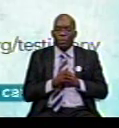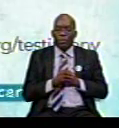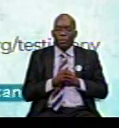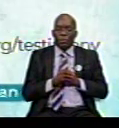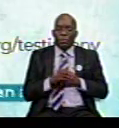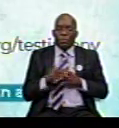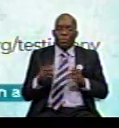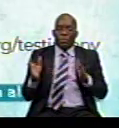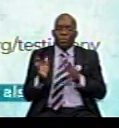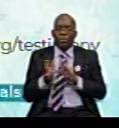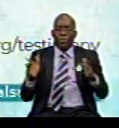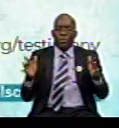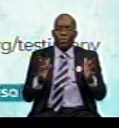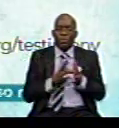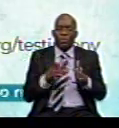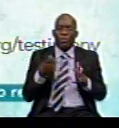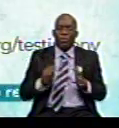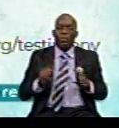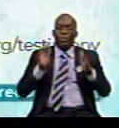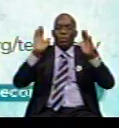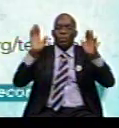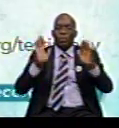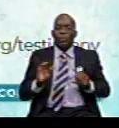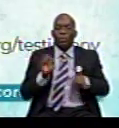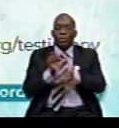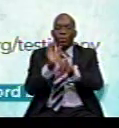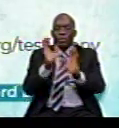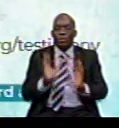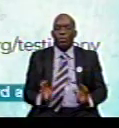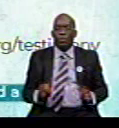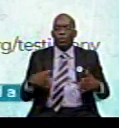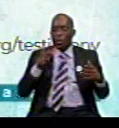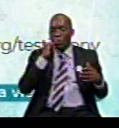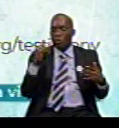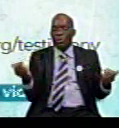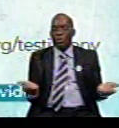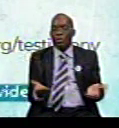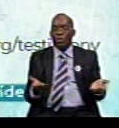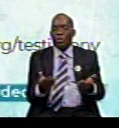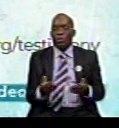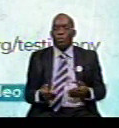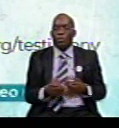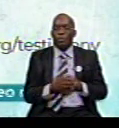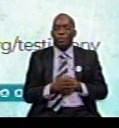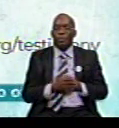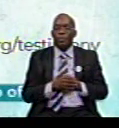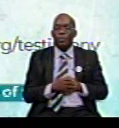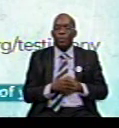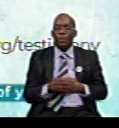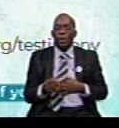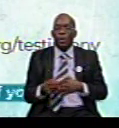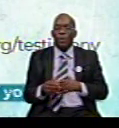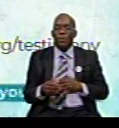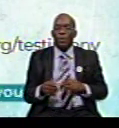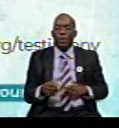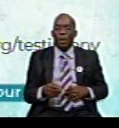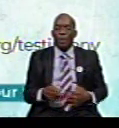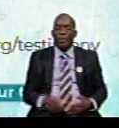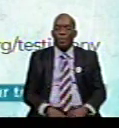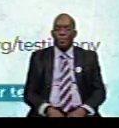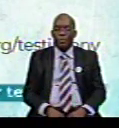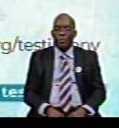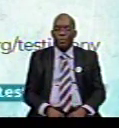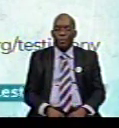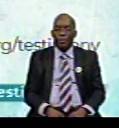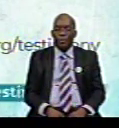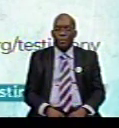Jesus, the miracle worker, is here. Okay. Baba, take a juice. Yeah.